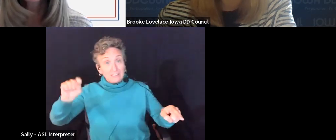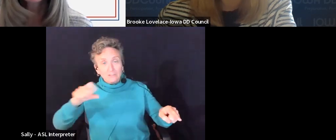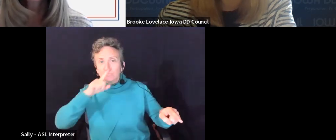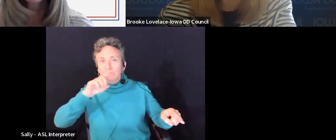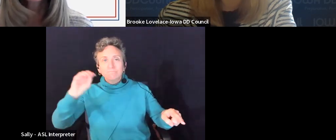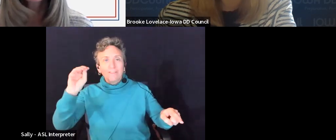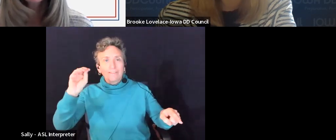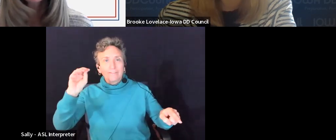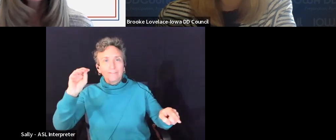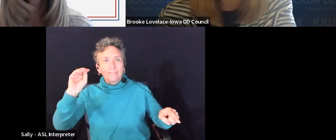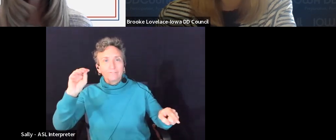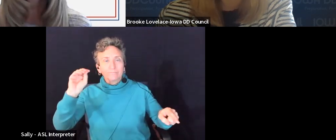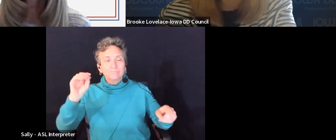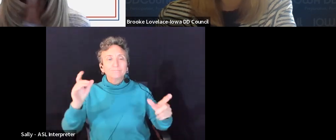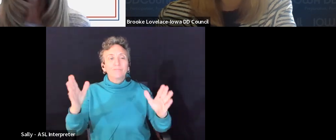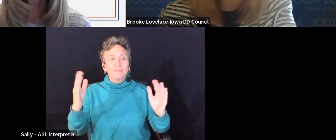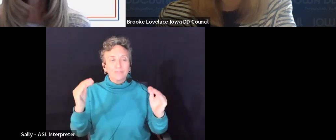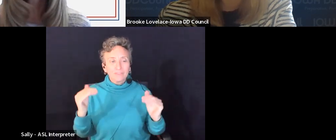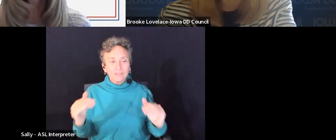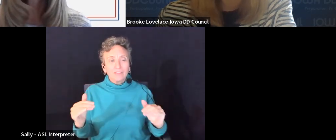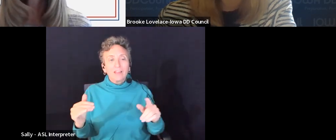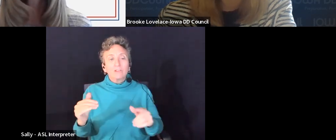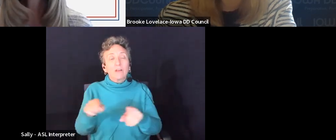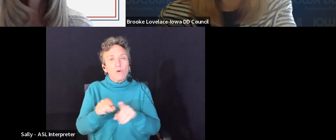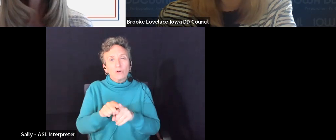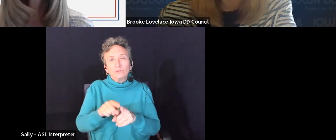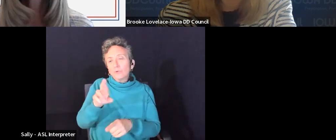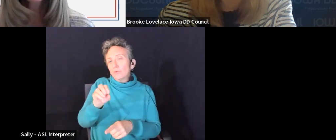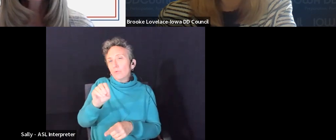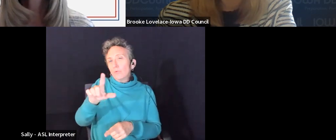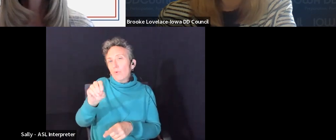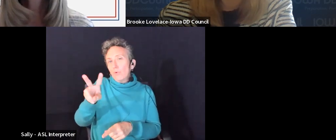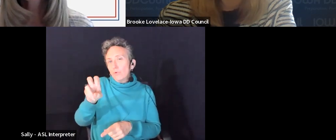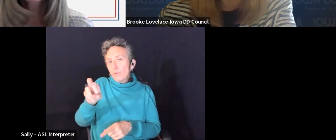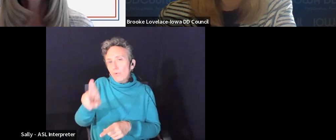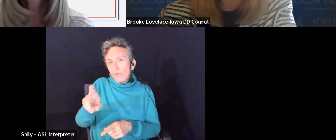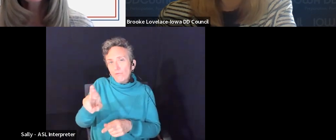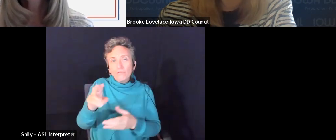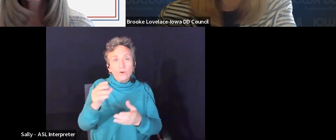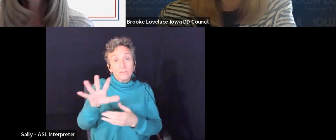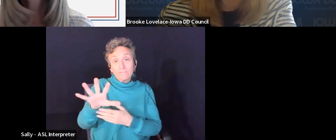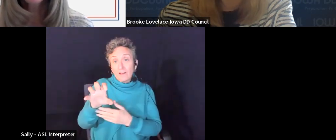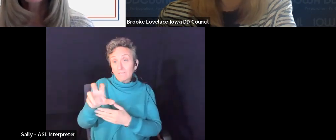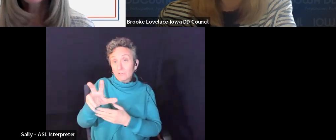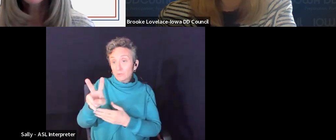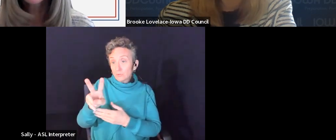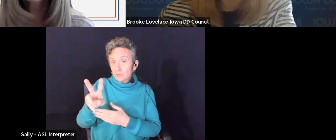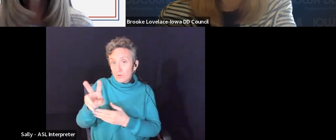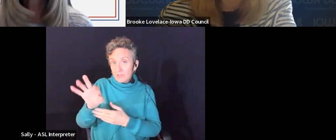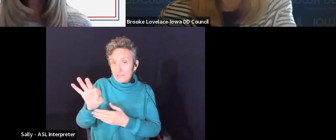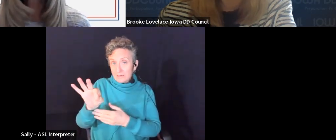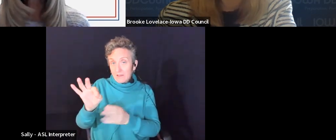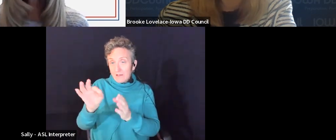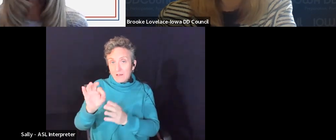to pay at the federal level. And then we talked about it a little bit ago, but you can roll over assets from a 529 plan without